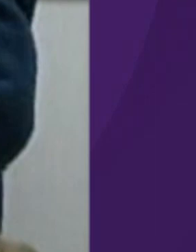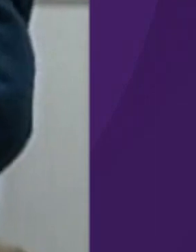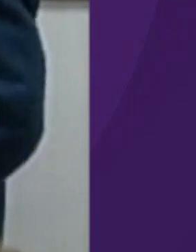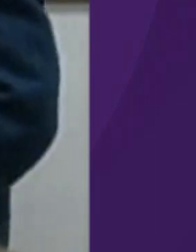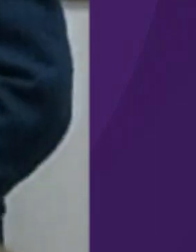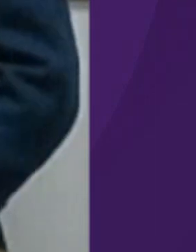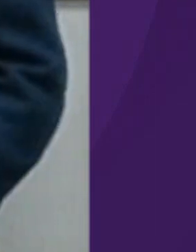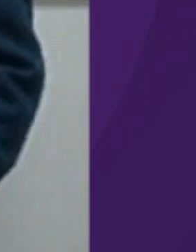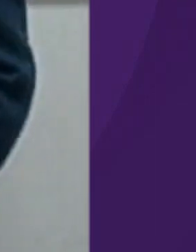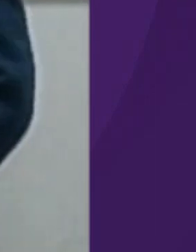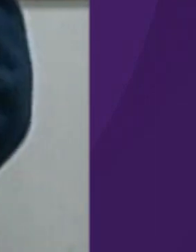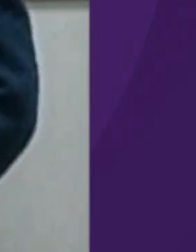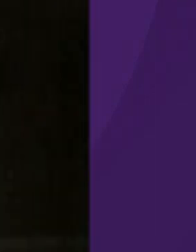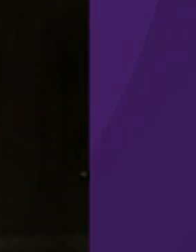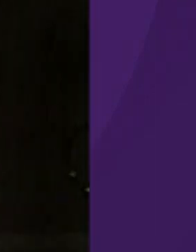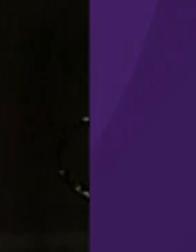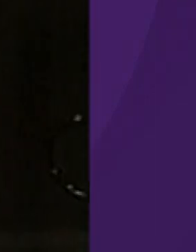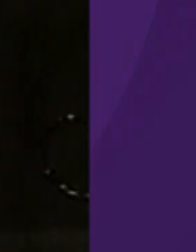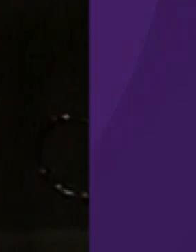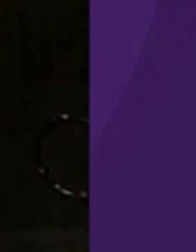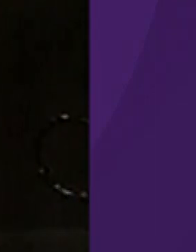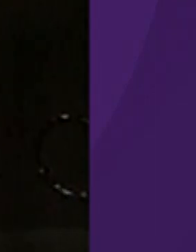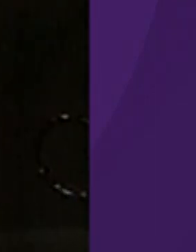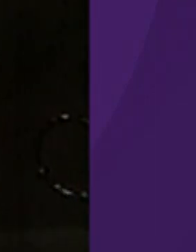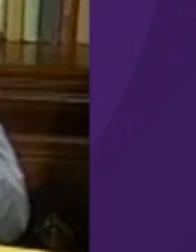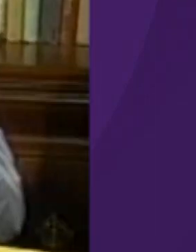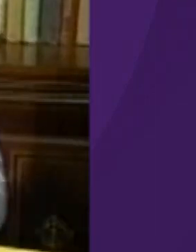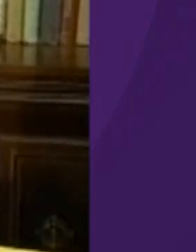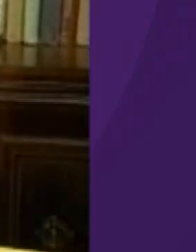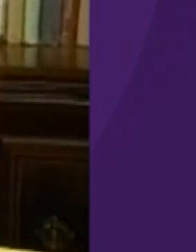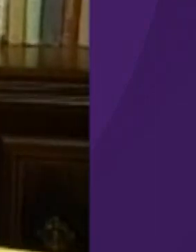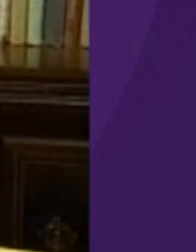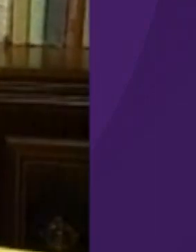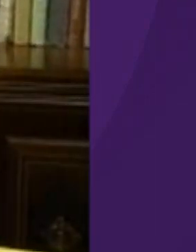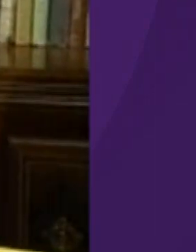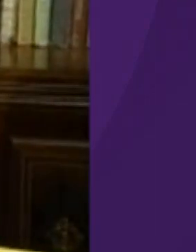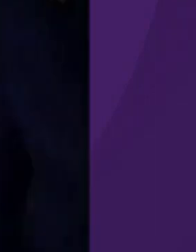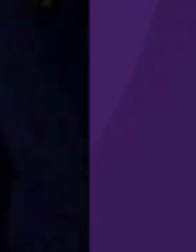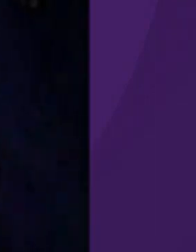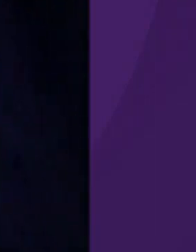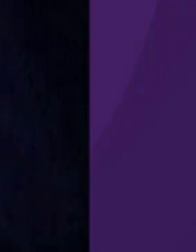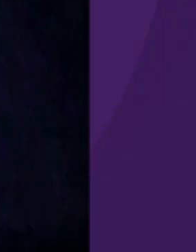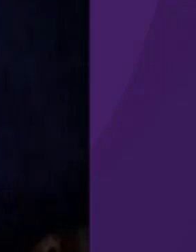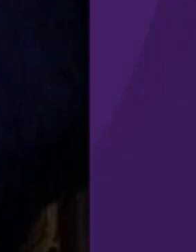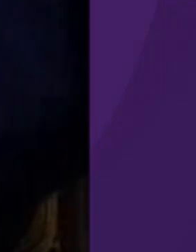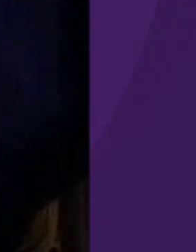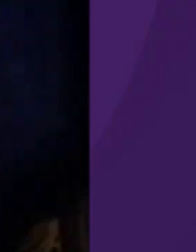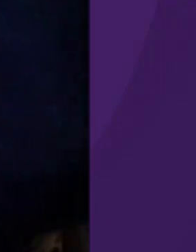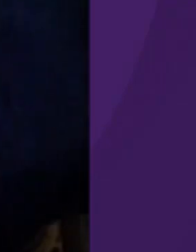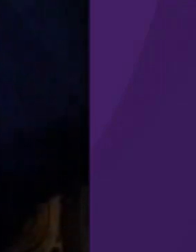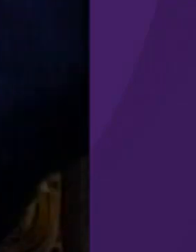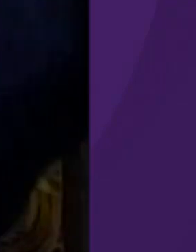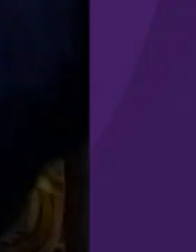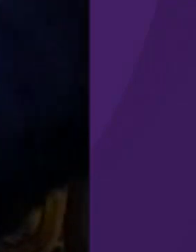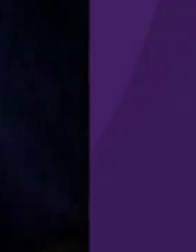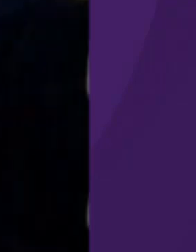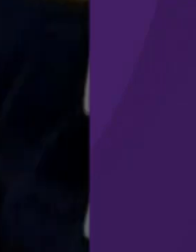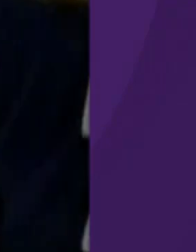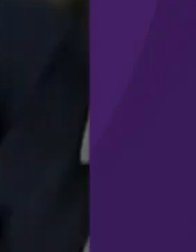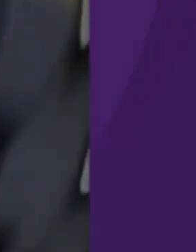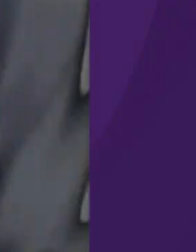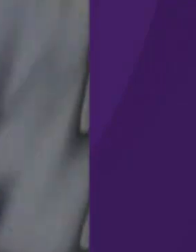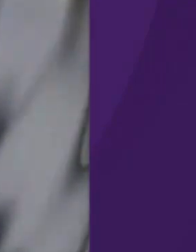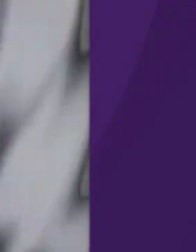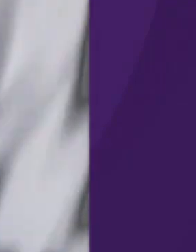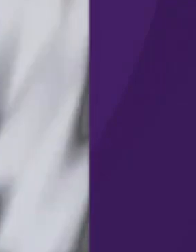working, teaching, searching, loving. But there are times and there